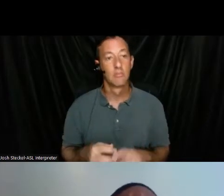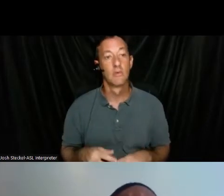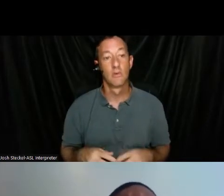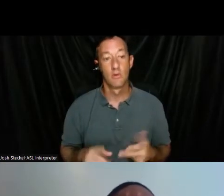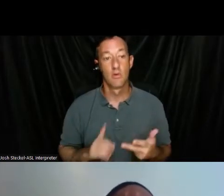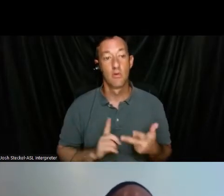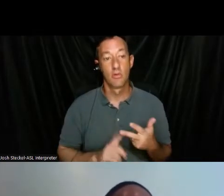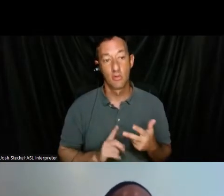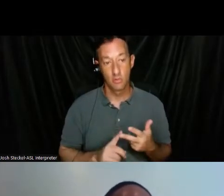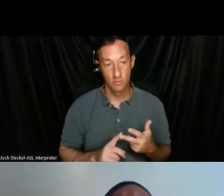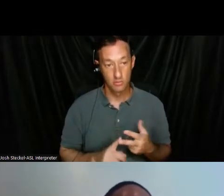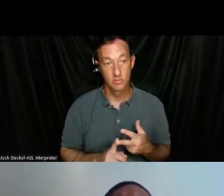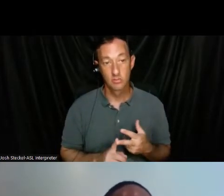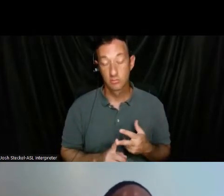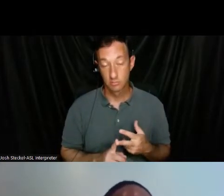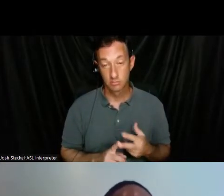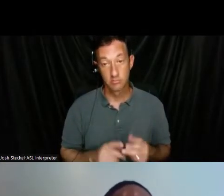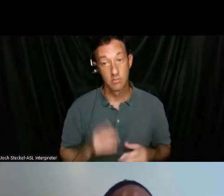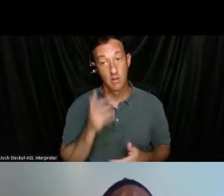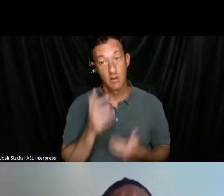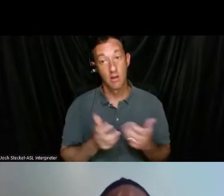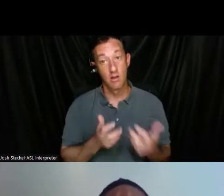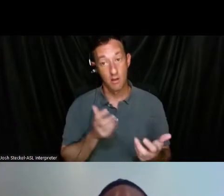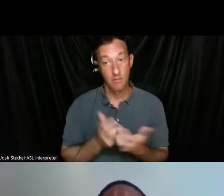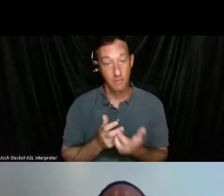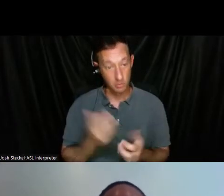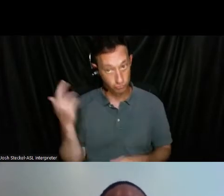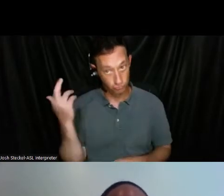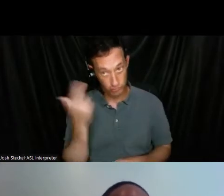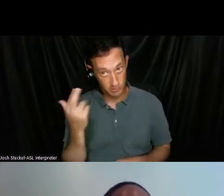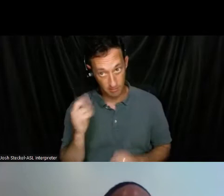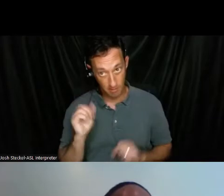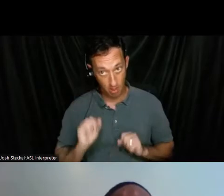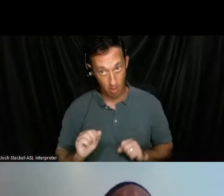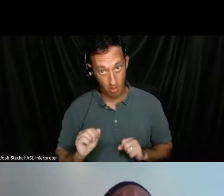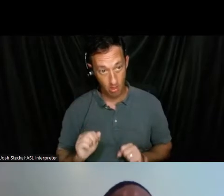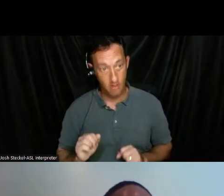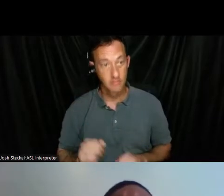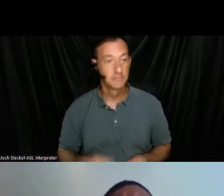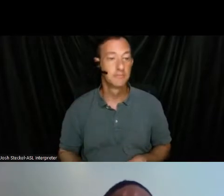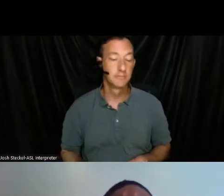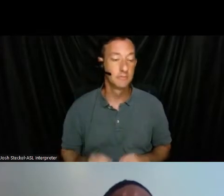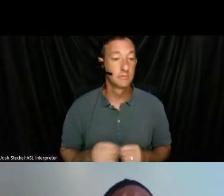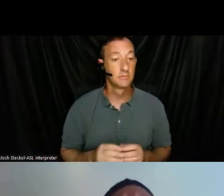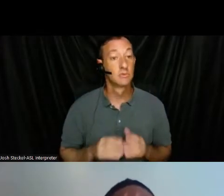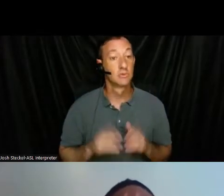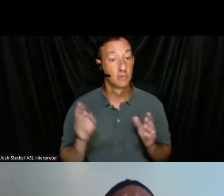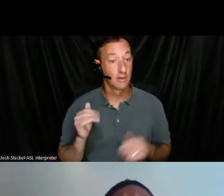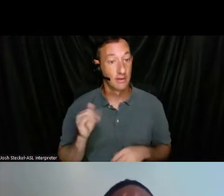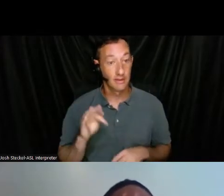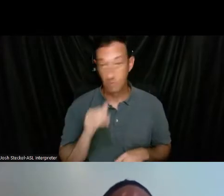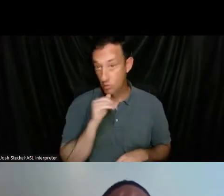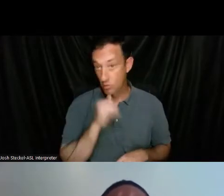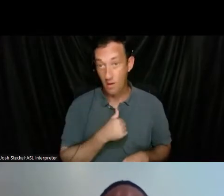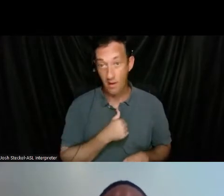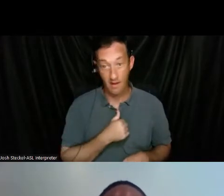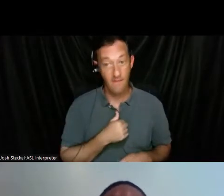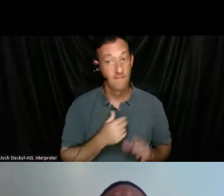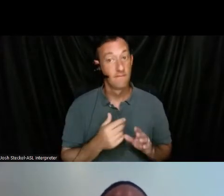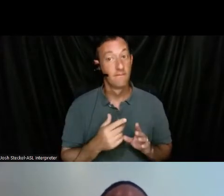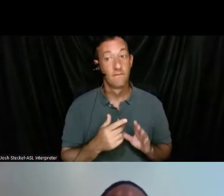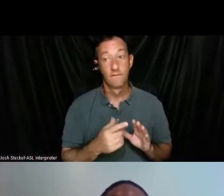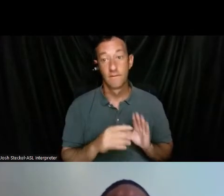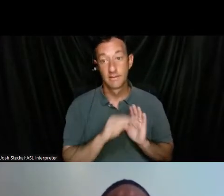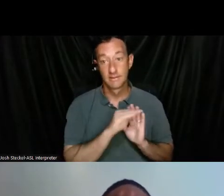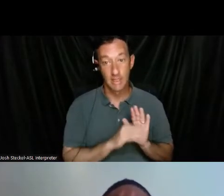Third, also assessing whether the accommodation is reasonable. And generally, absent a statutory exception, which